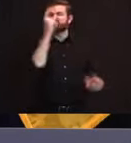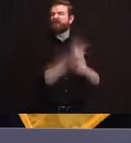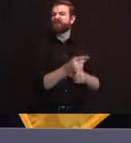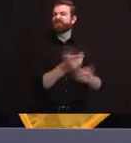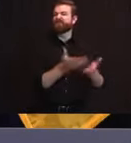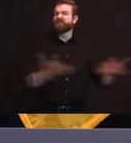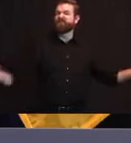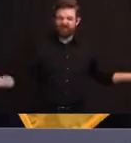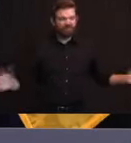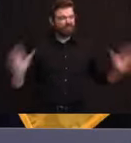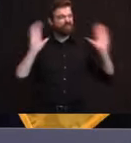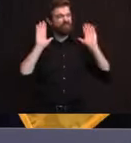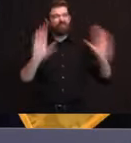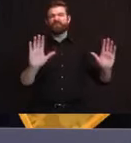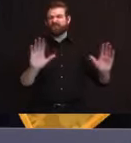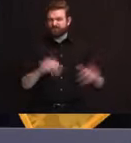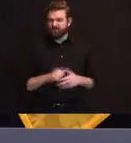with Charlie.